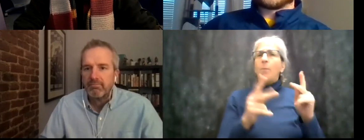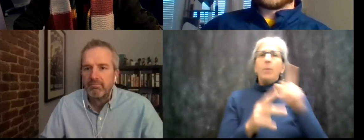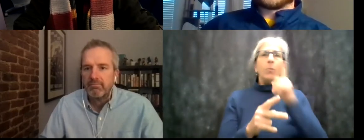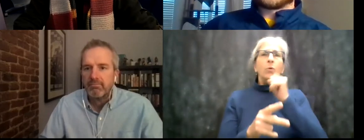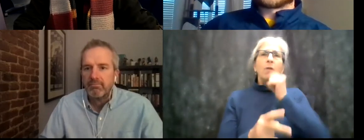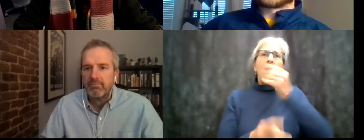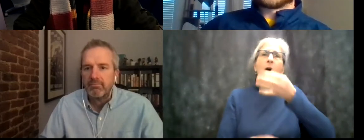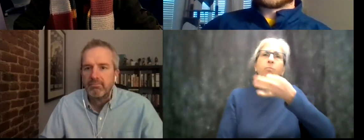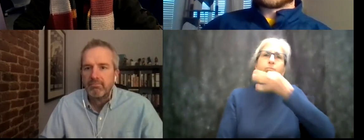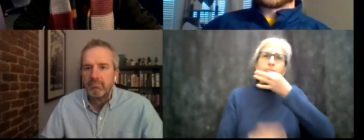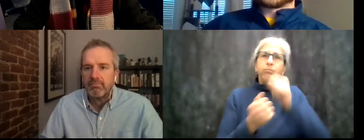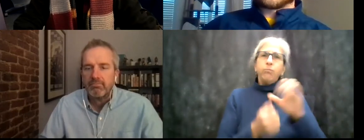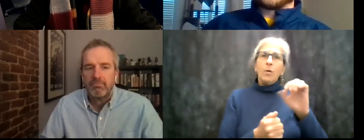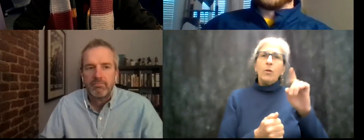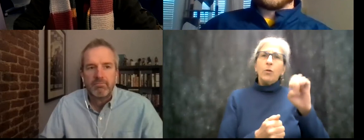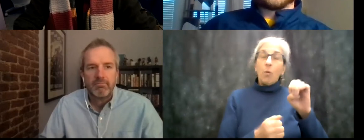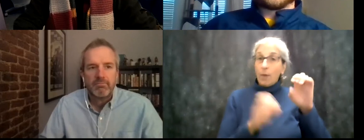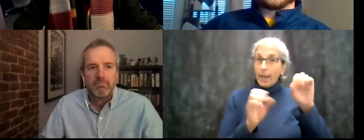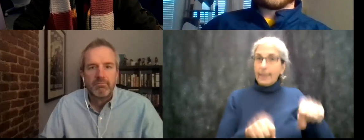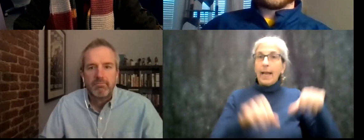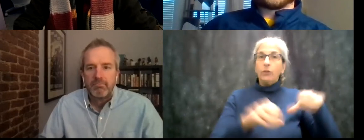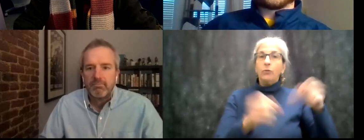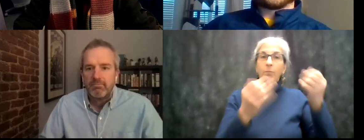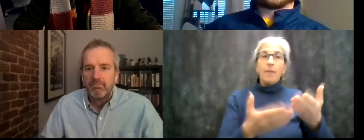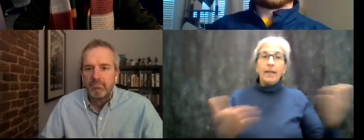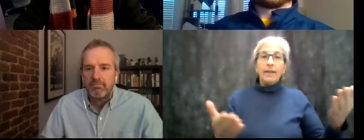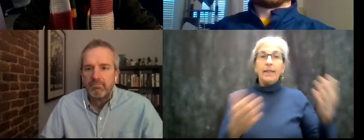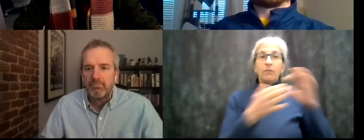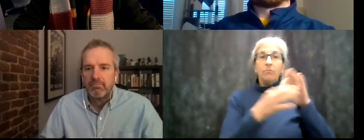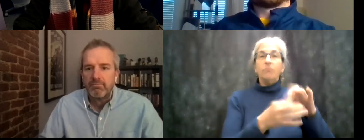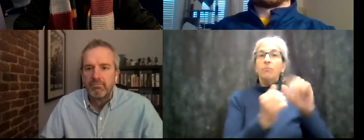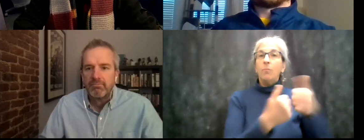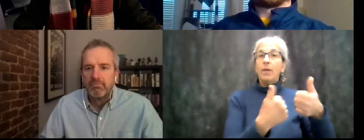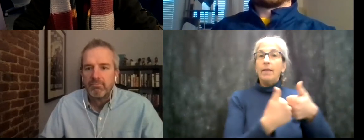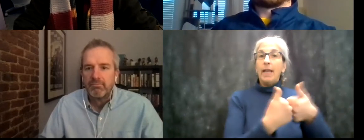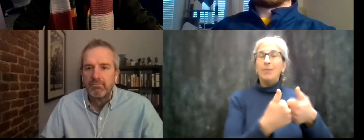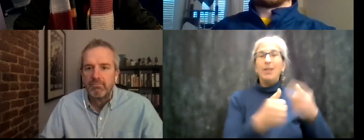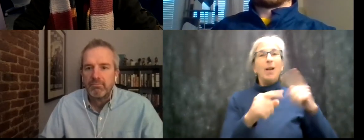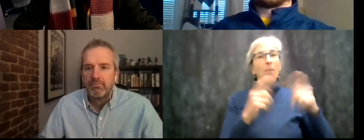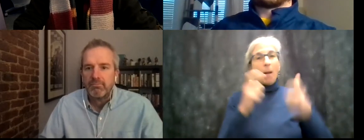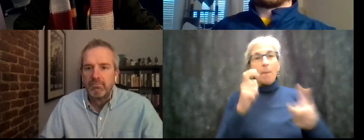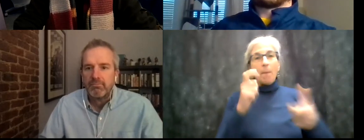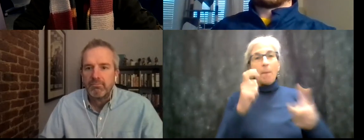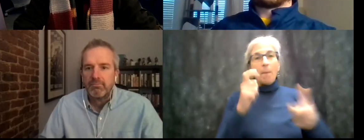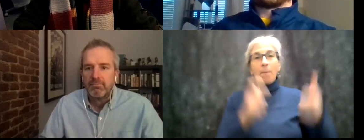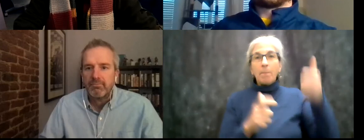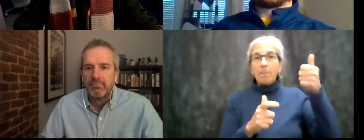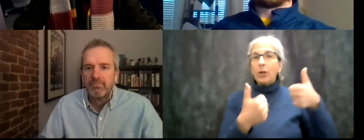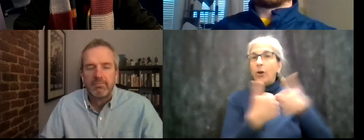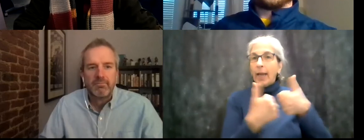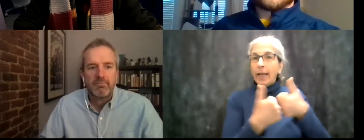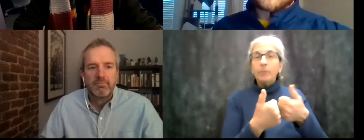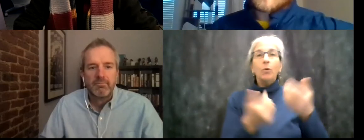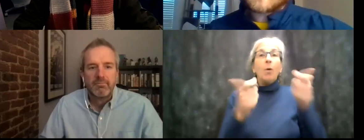things that are required to make games. Mm-hmm. But even so, in bigger games or some of the